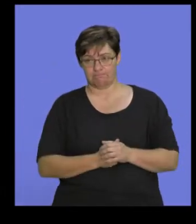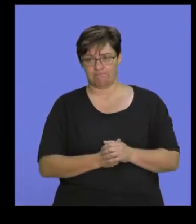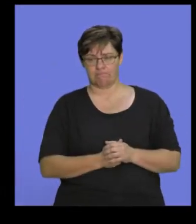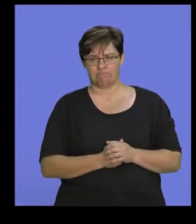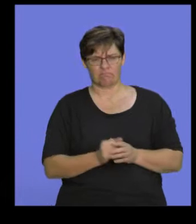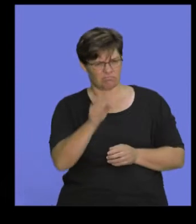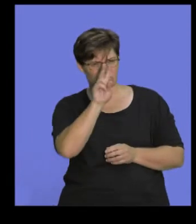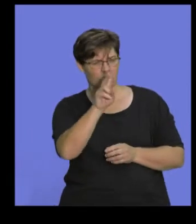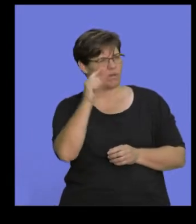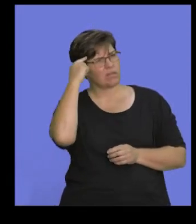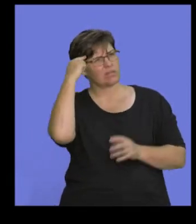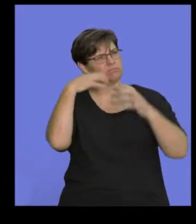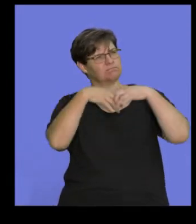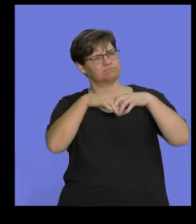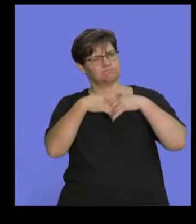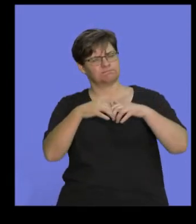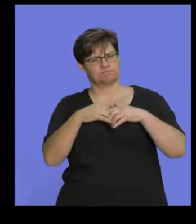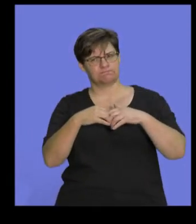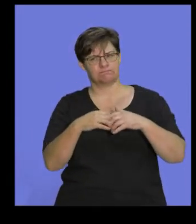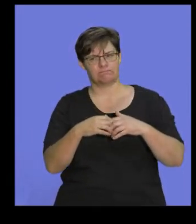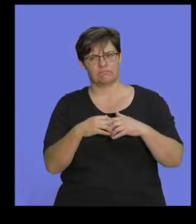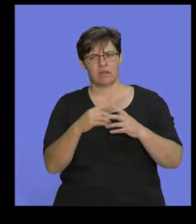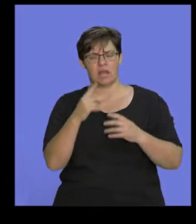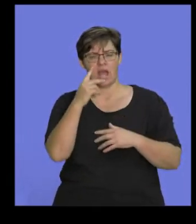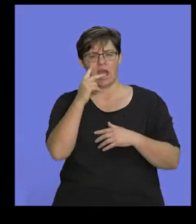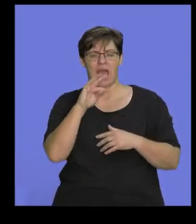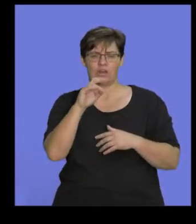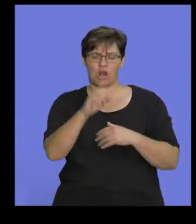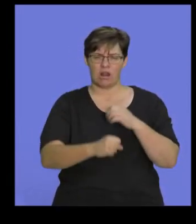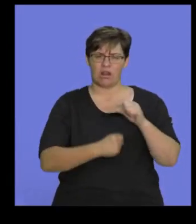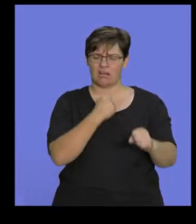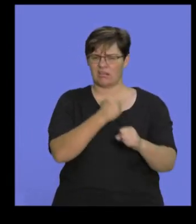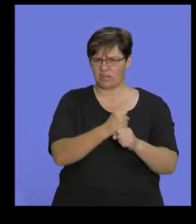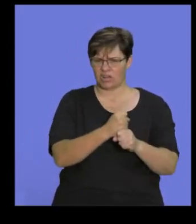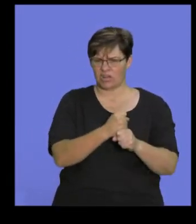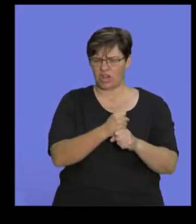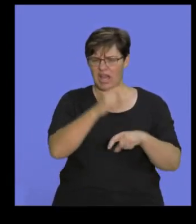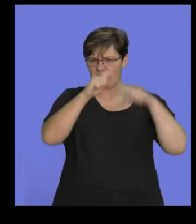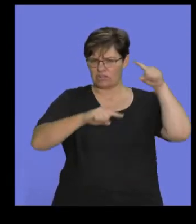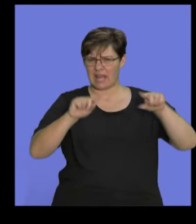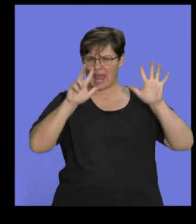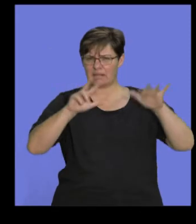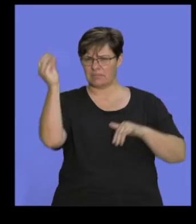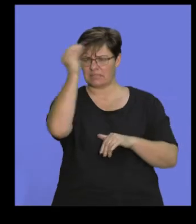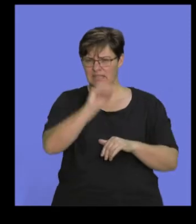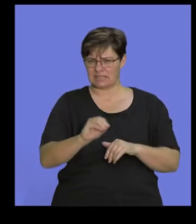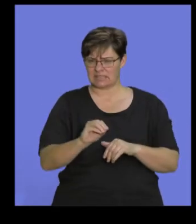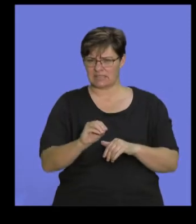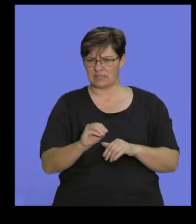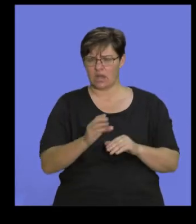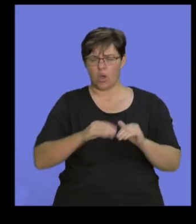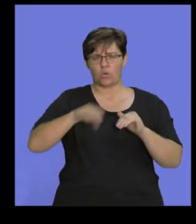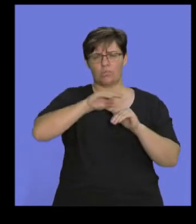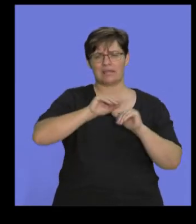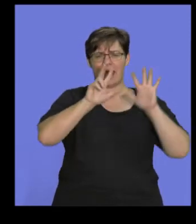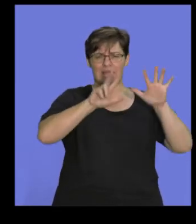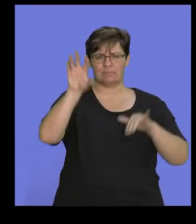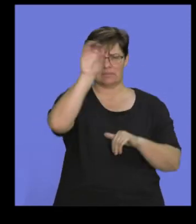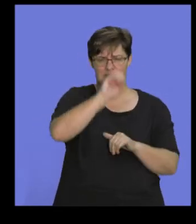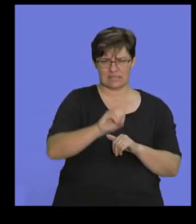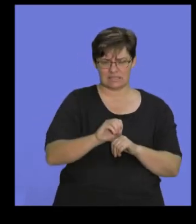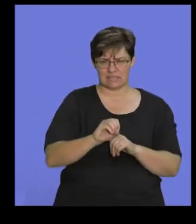Have you ever thought about, is an annual interest rate of 8% compounded quarterly higher or